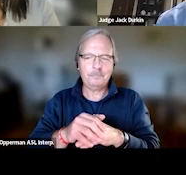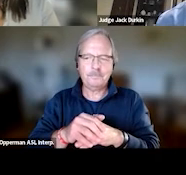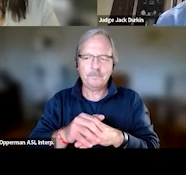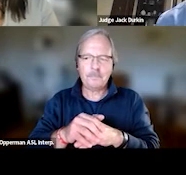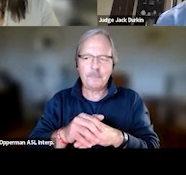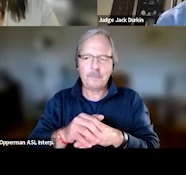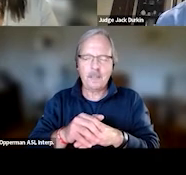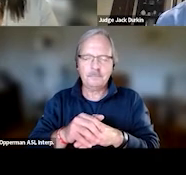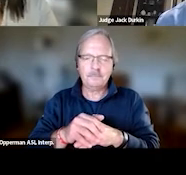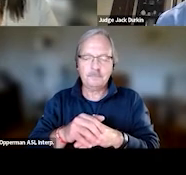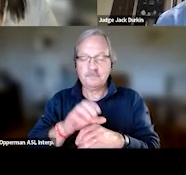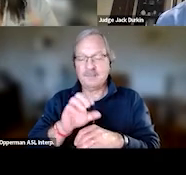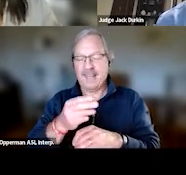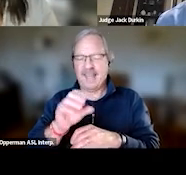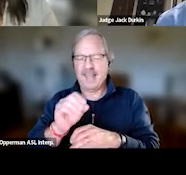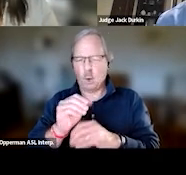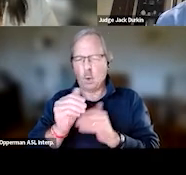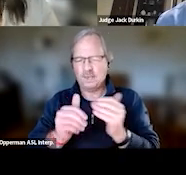the ECHO series.